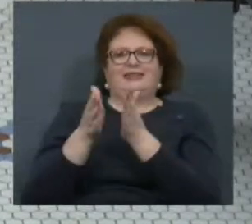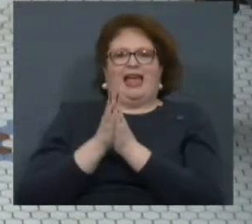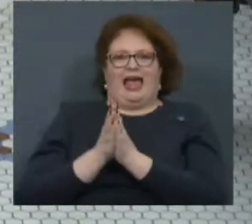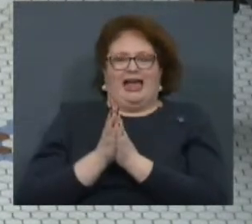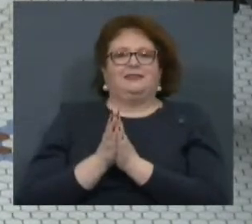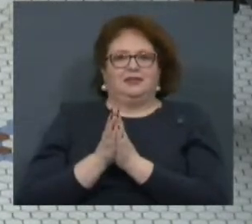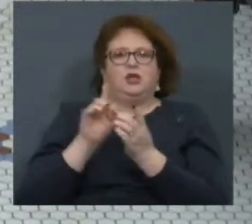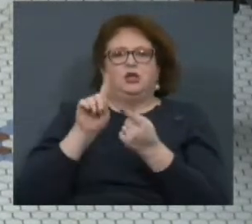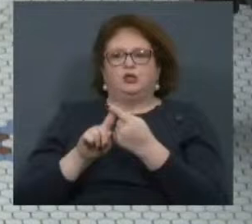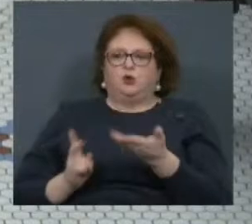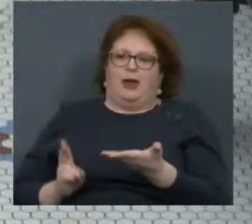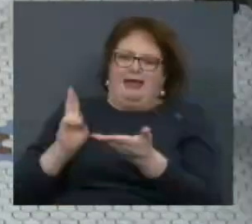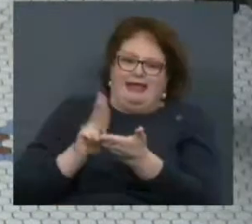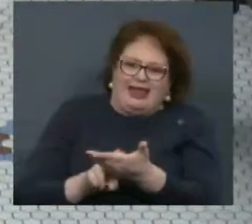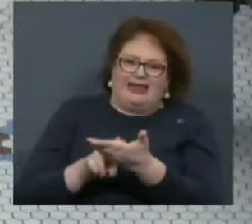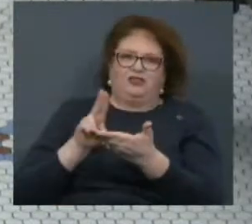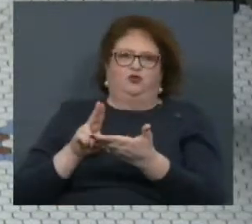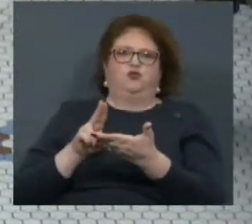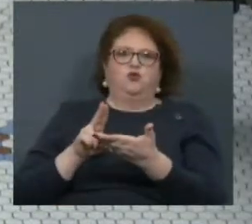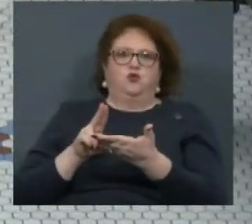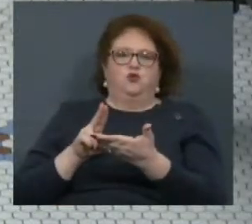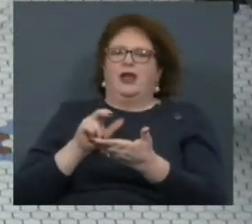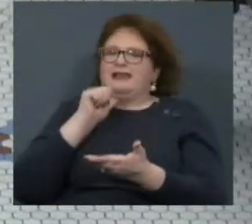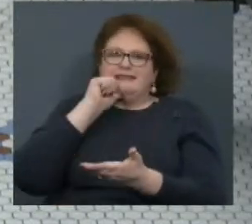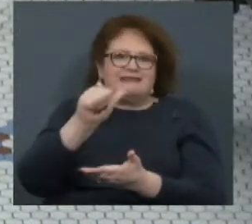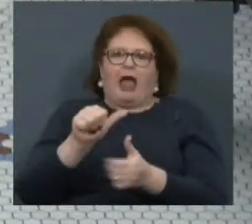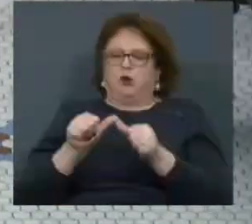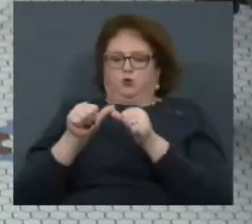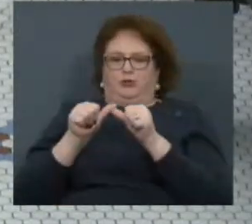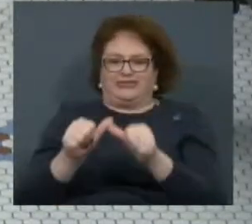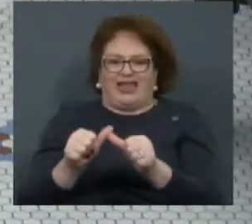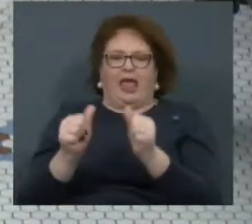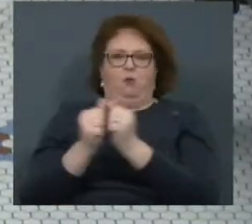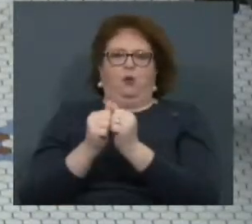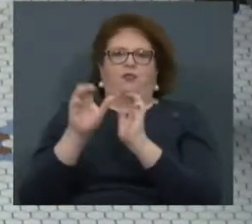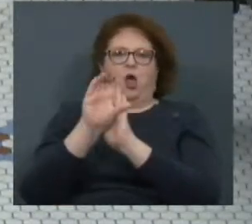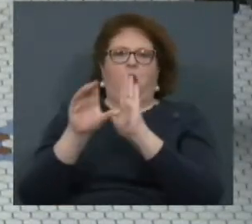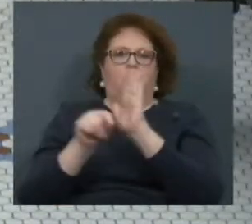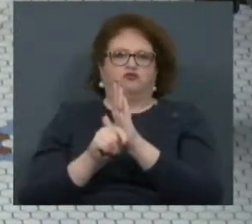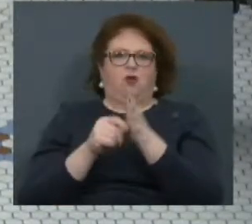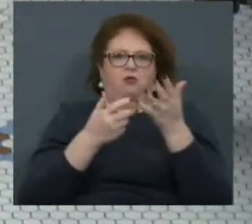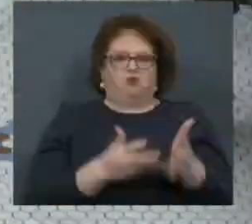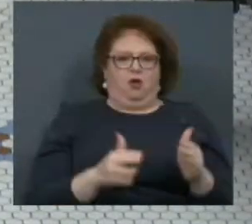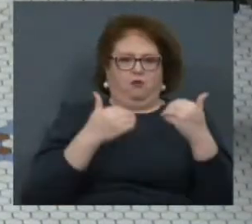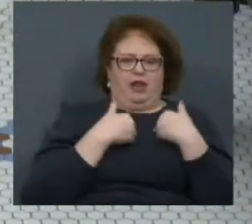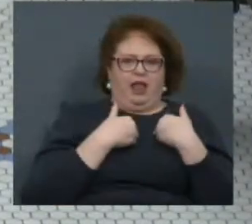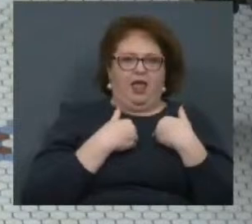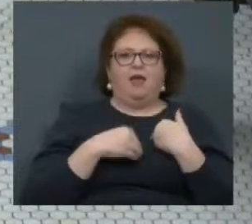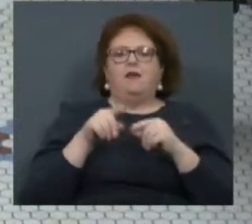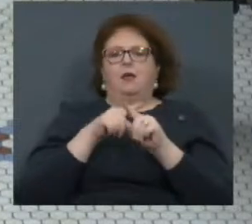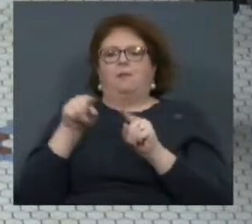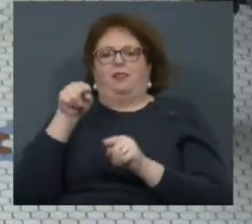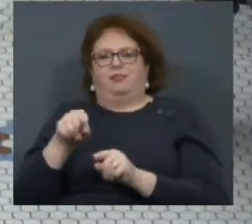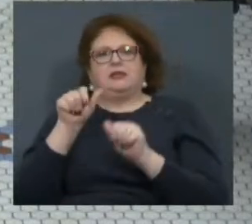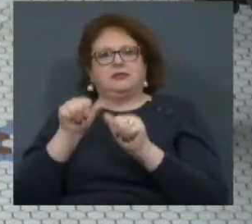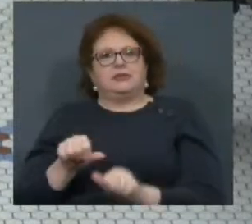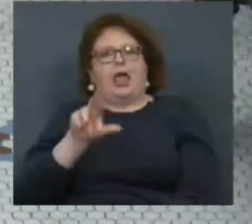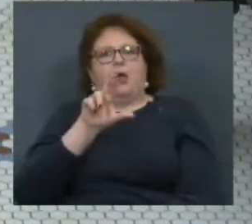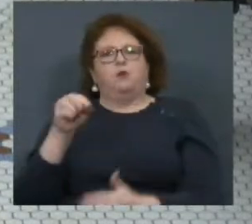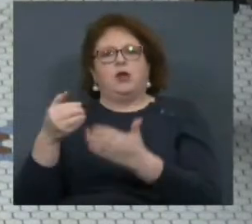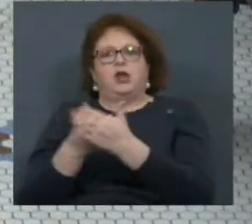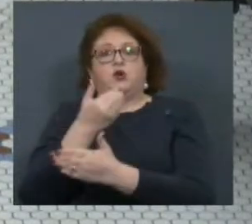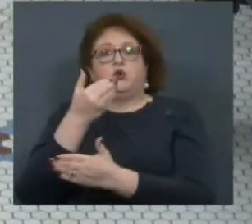an agreement, not to stay in a contract, which I also found can be renewed yearly, but doesn't have to